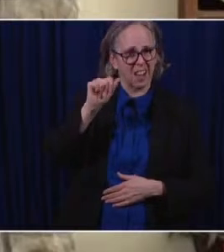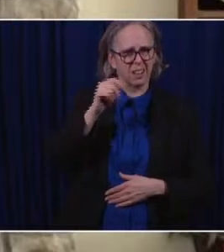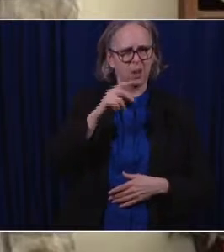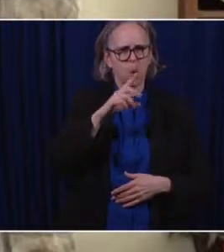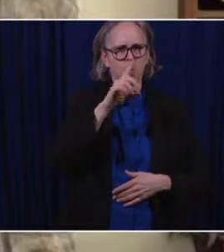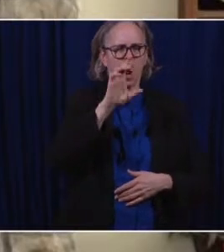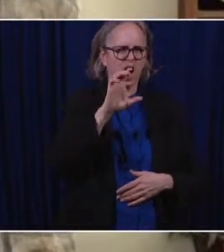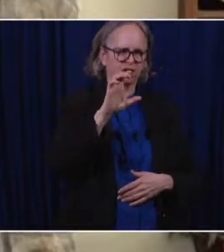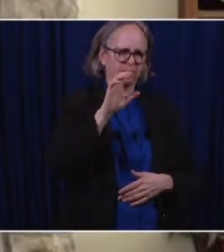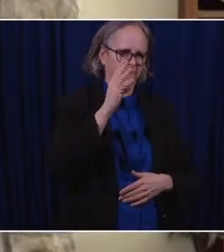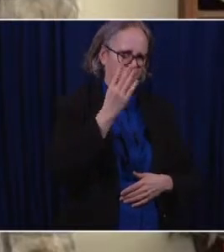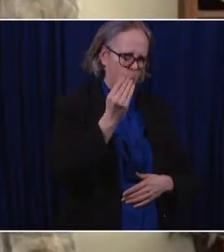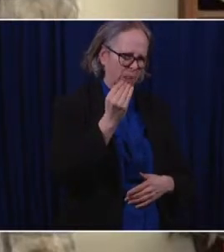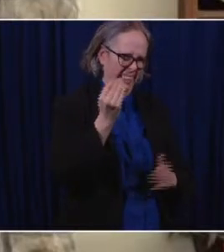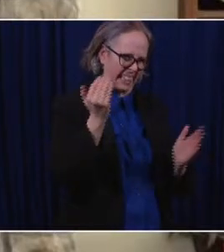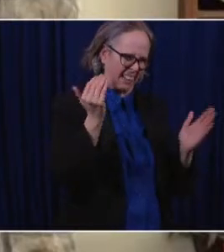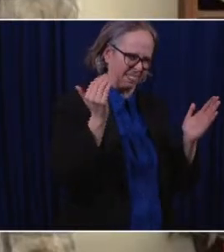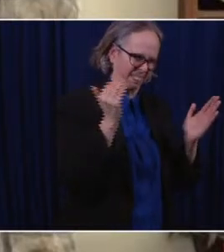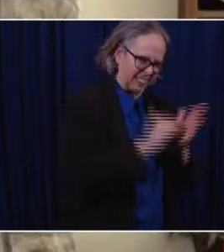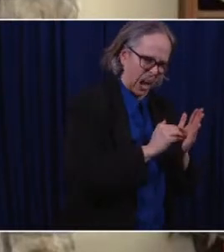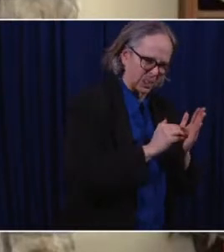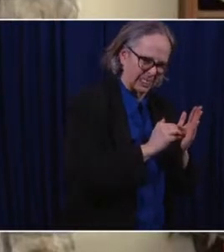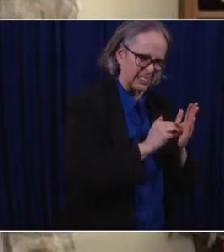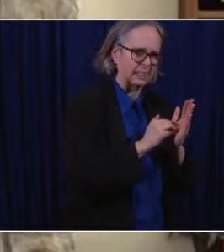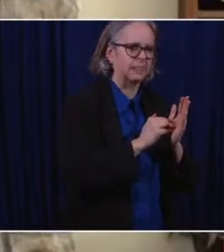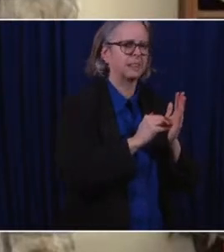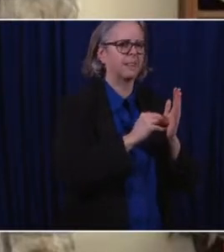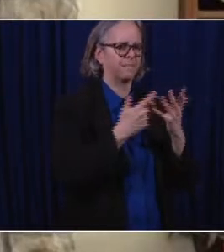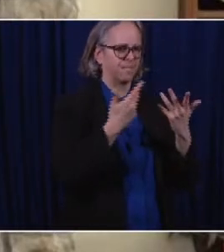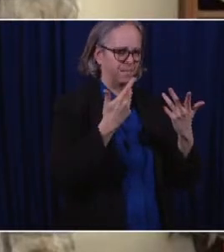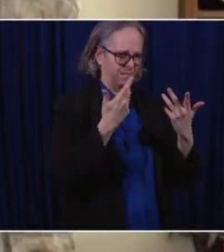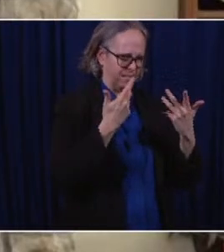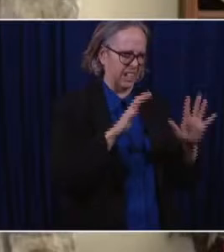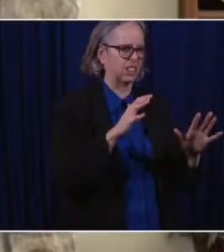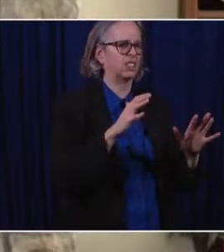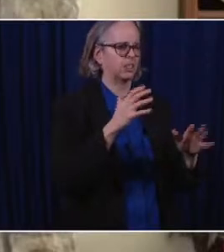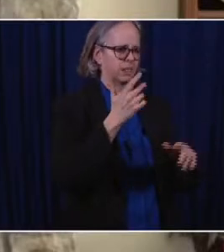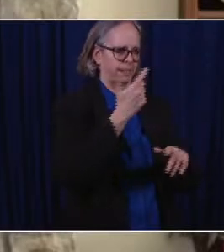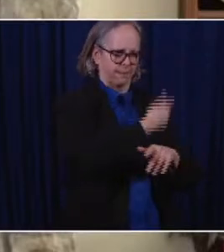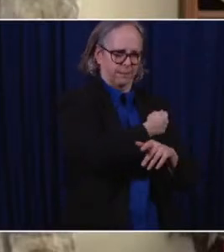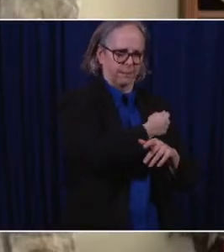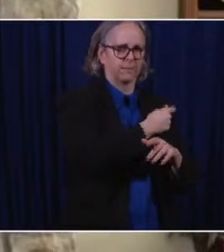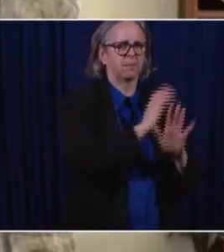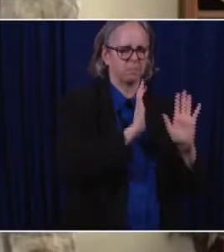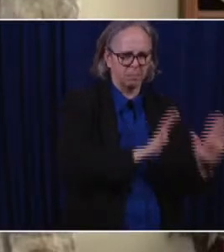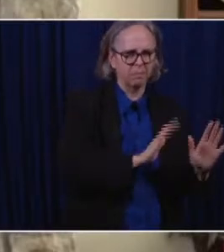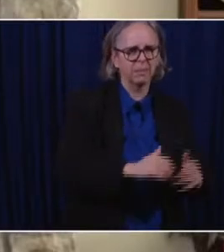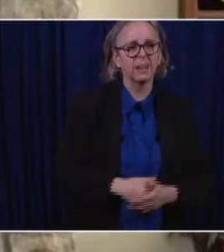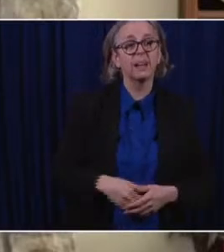114,100 vaccines, 114,100 vaccines. Pfizer,